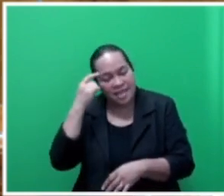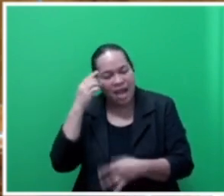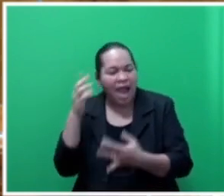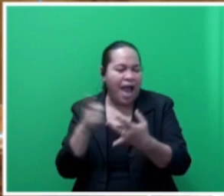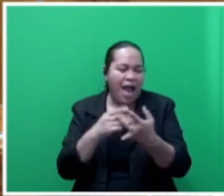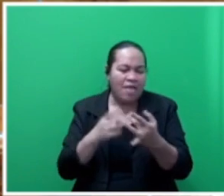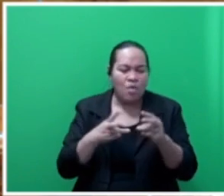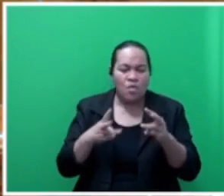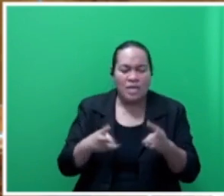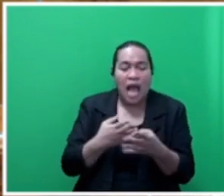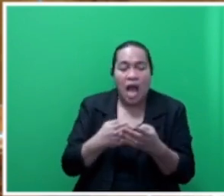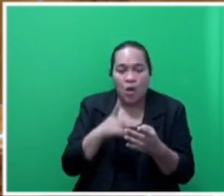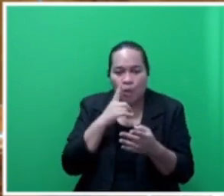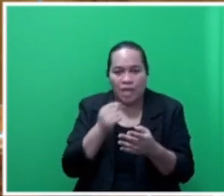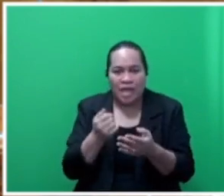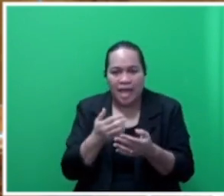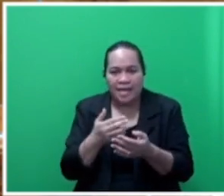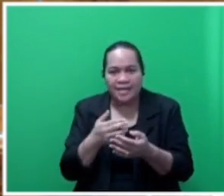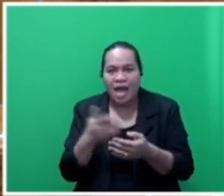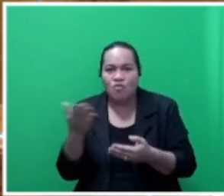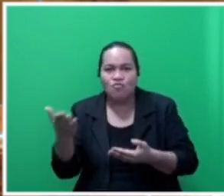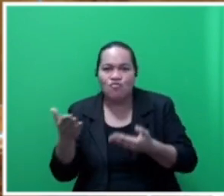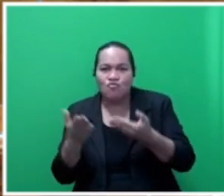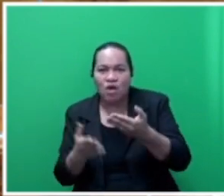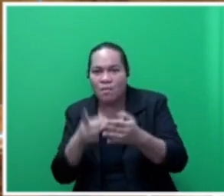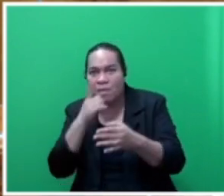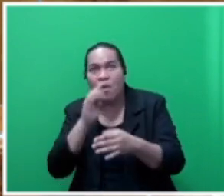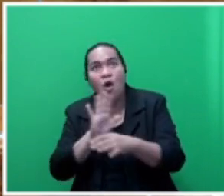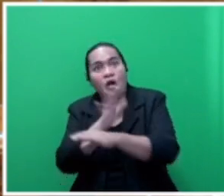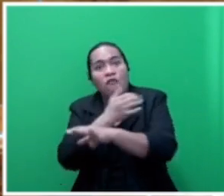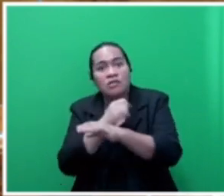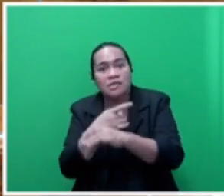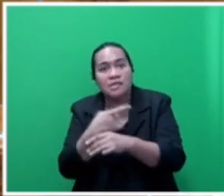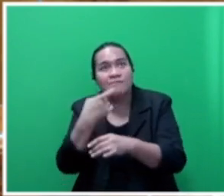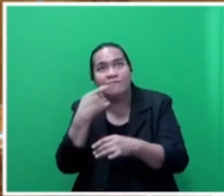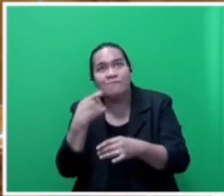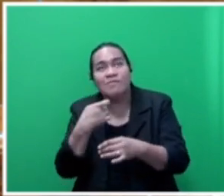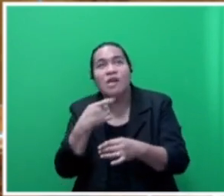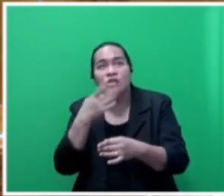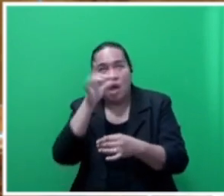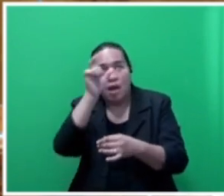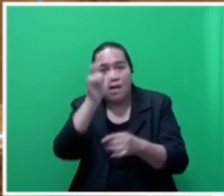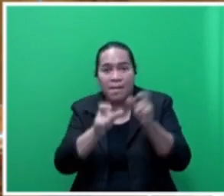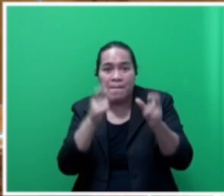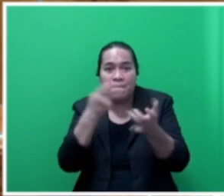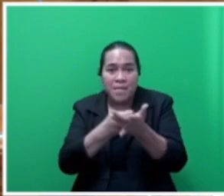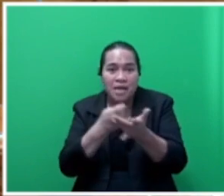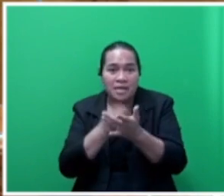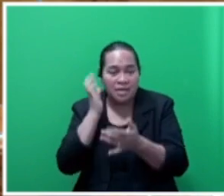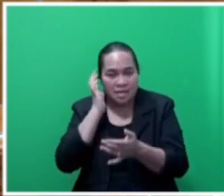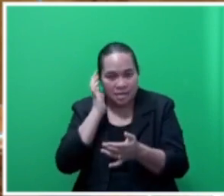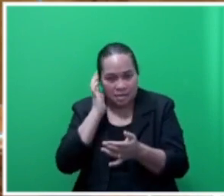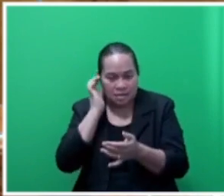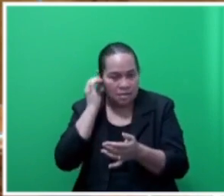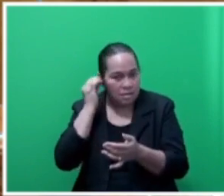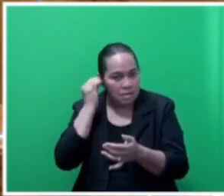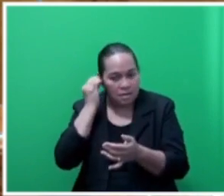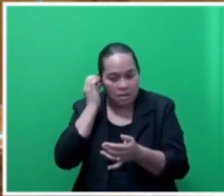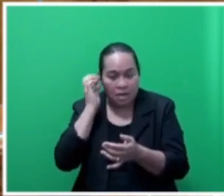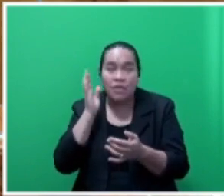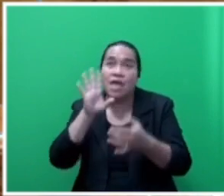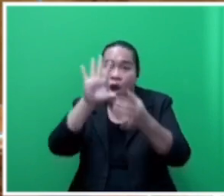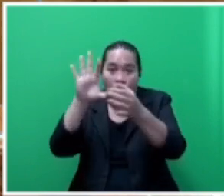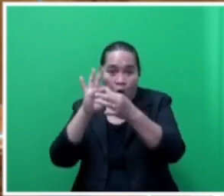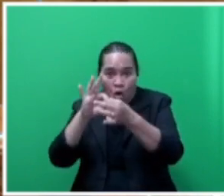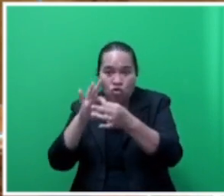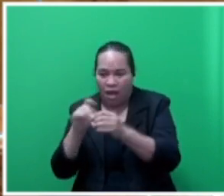incentivizing our people living abroad to send more personal remittance. The government should at least support them